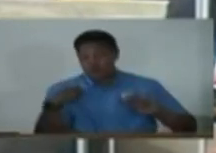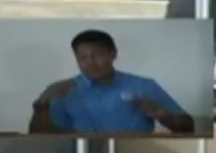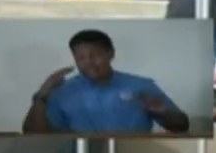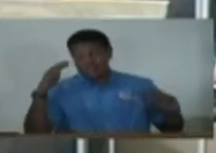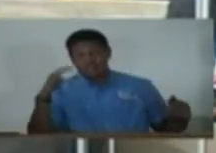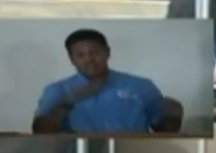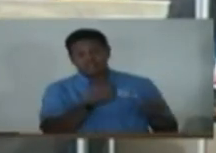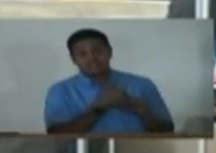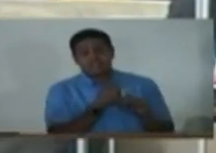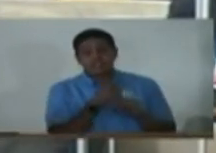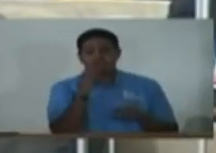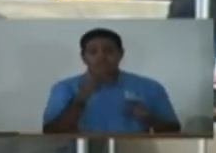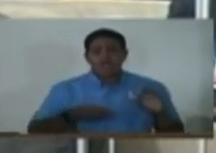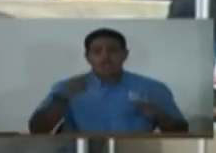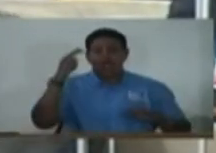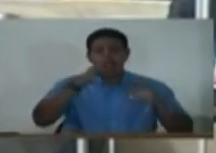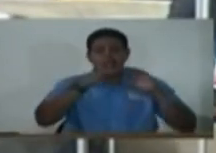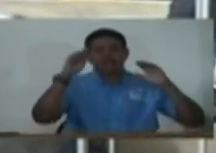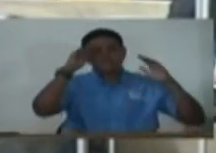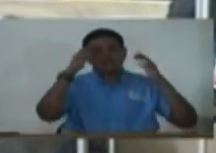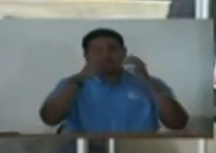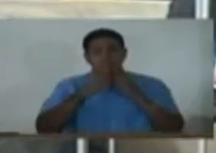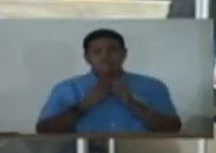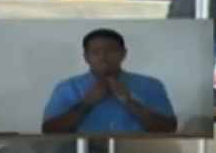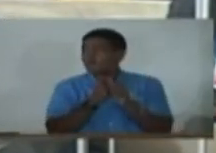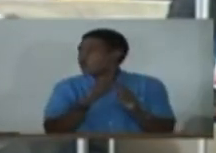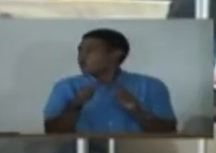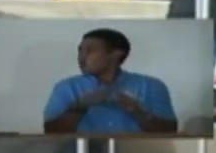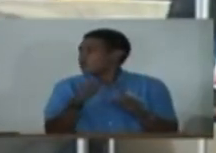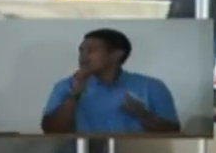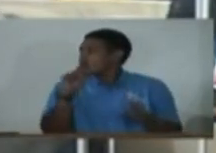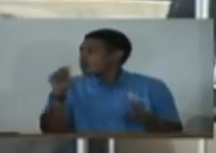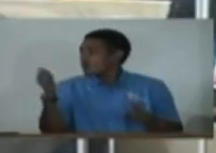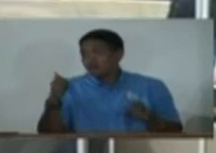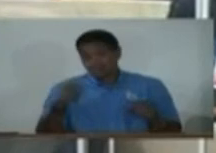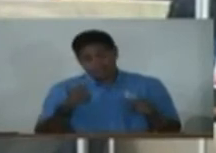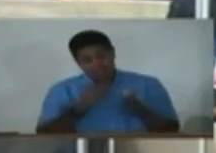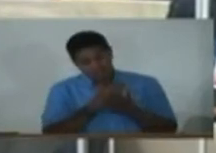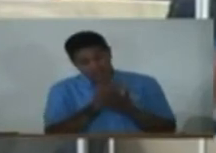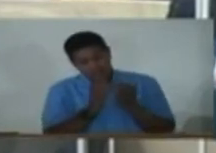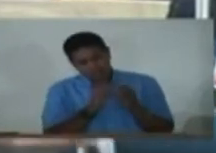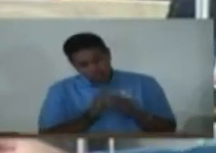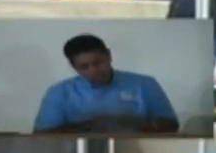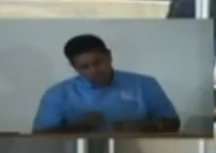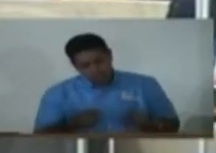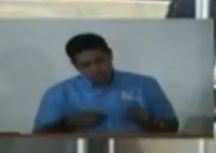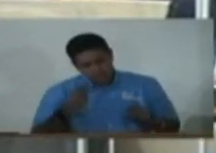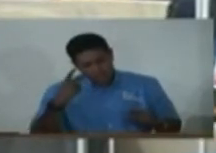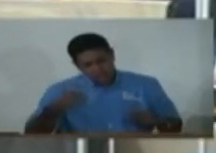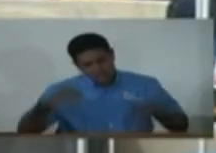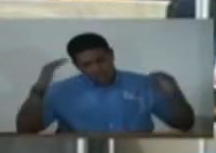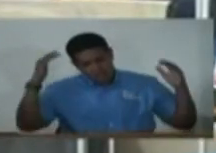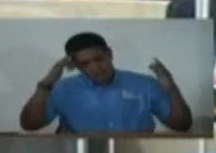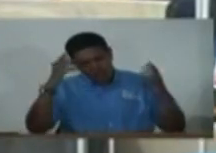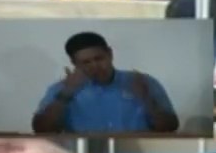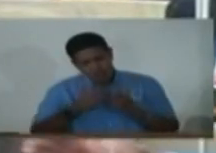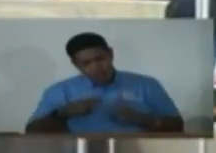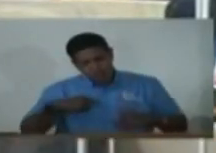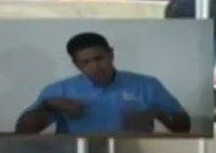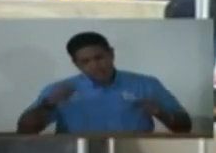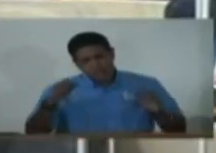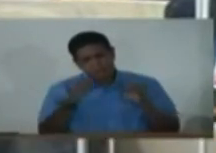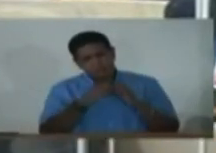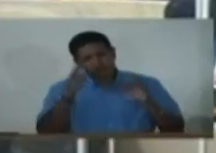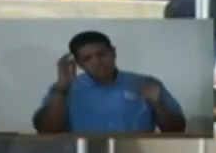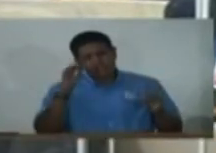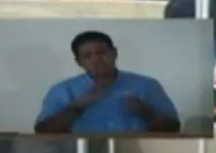there is a high level of compliance when taken with all the other moving parts, we will make further decisions about the churches.